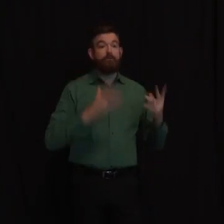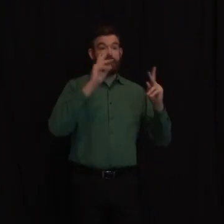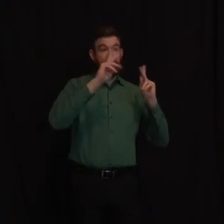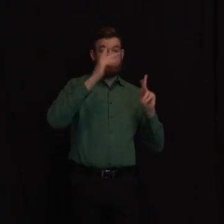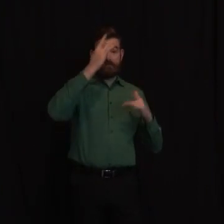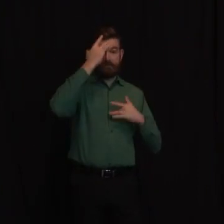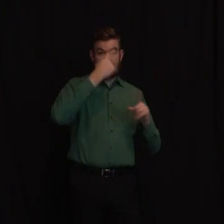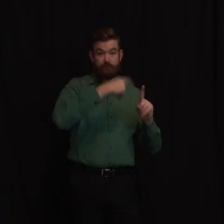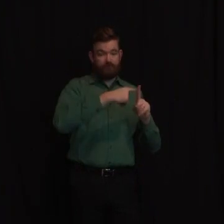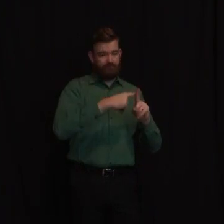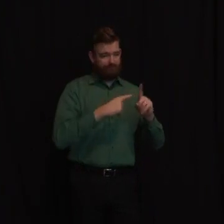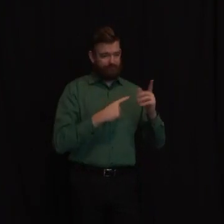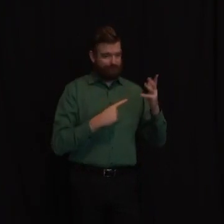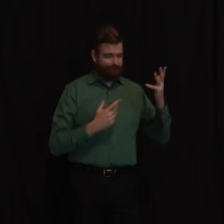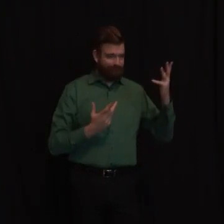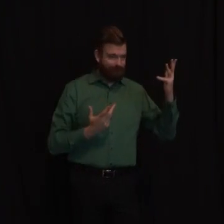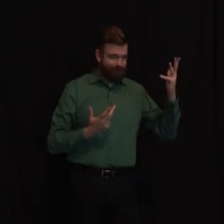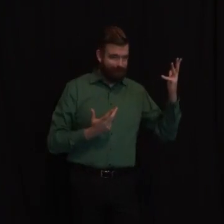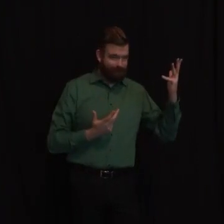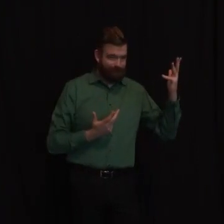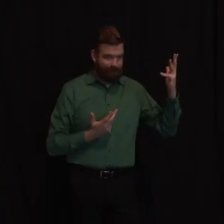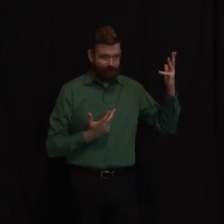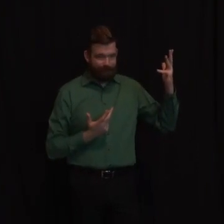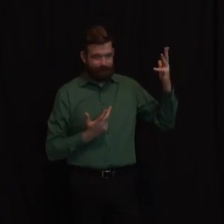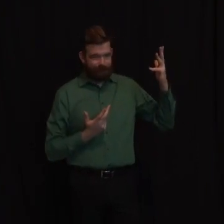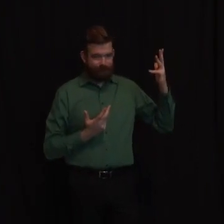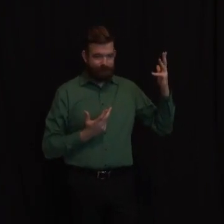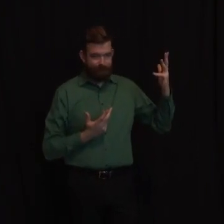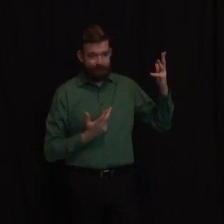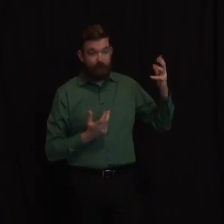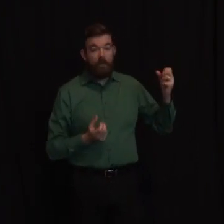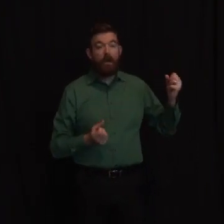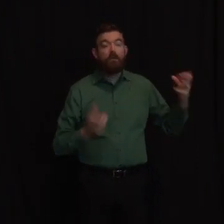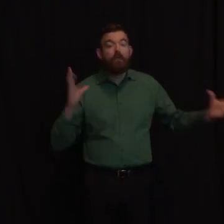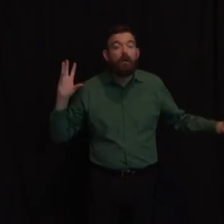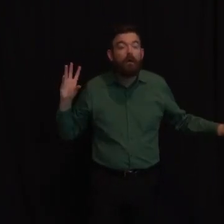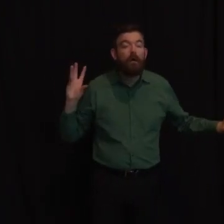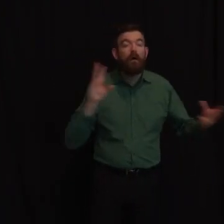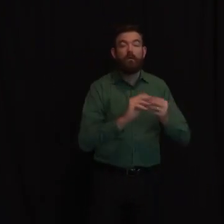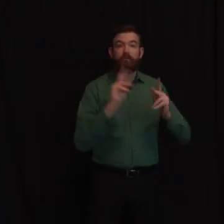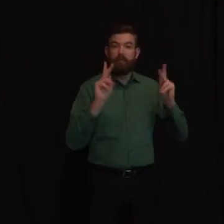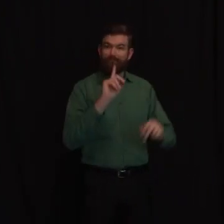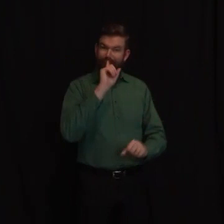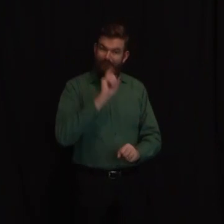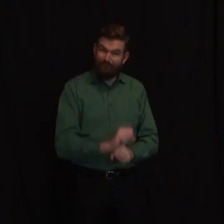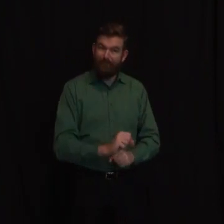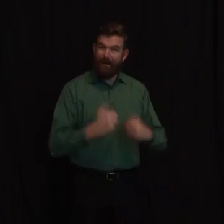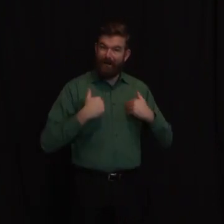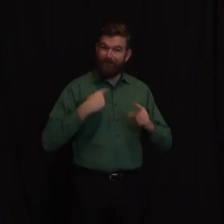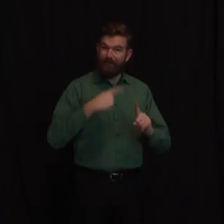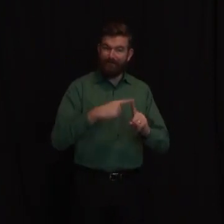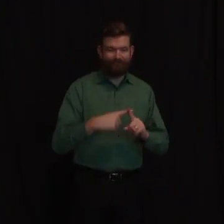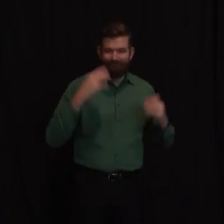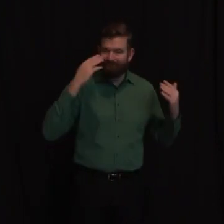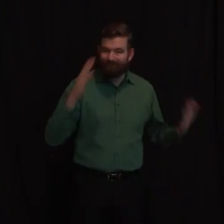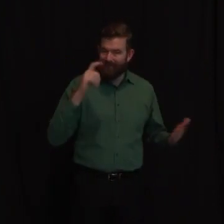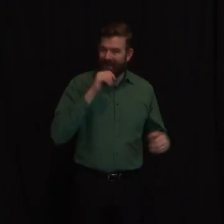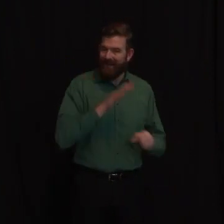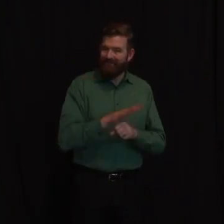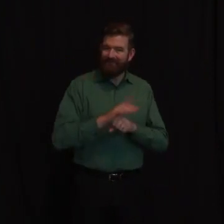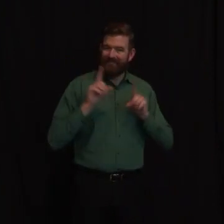that are out. What's the denominator? How many people actually have been exposed to this? And that's going to be one of the big pursuits, not just in New Jersey, but